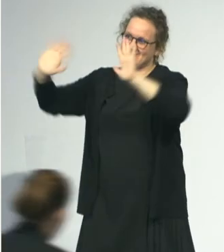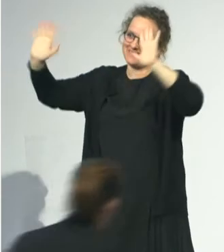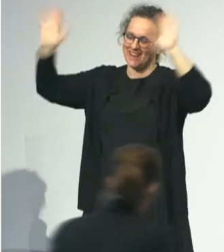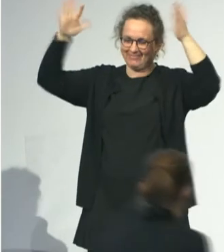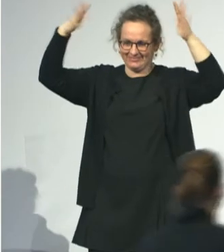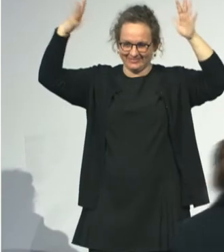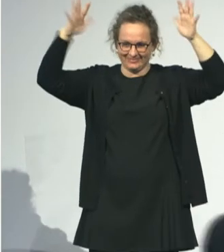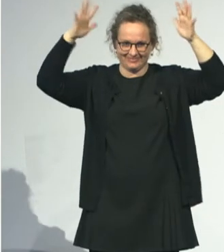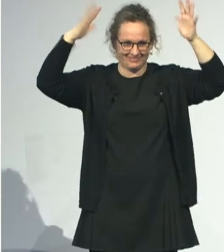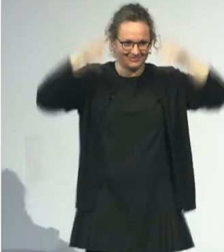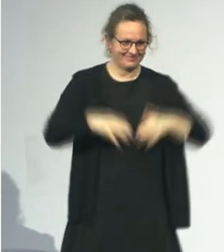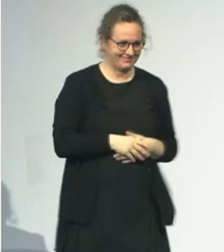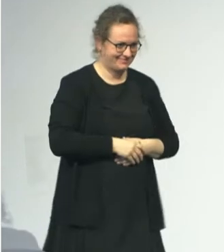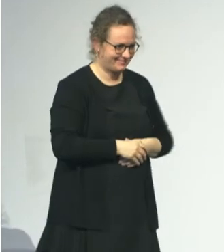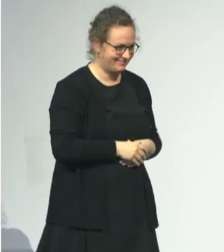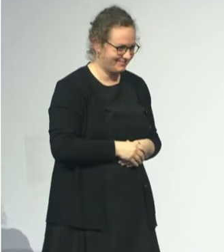Really good, thanks so much.